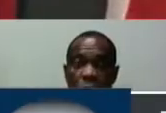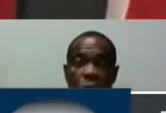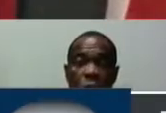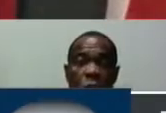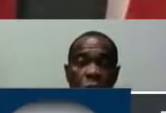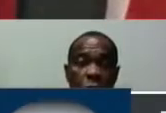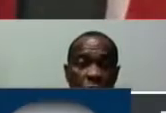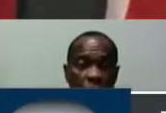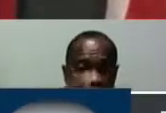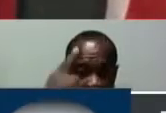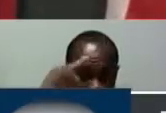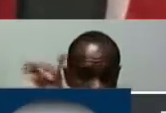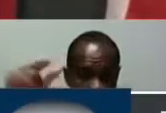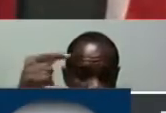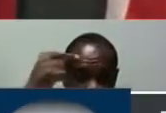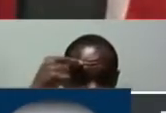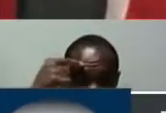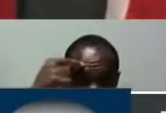workers.